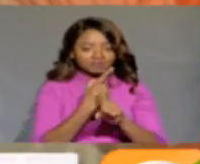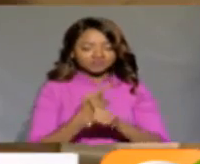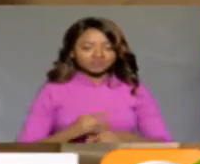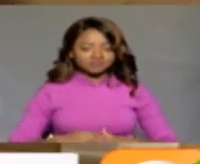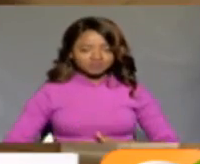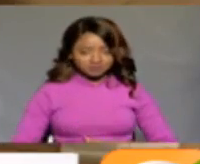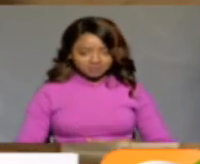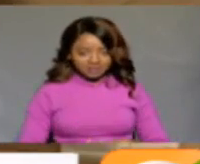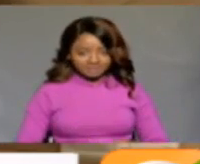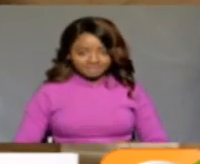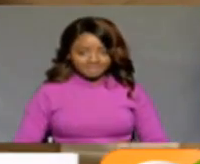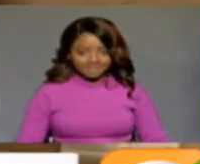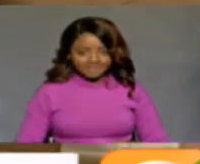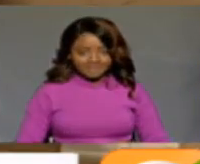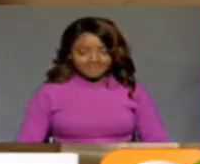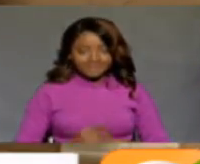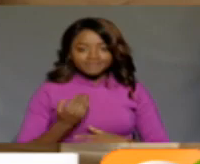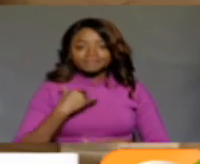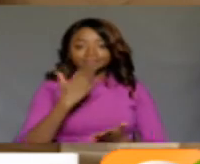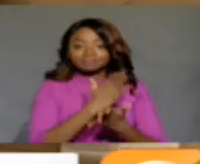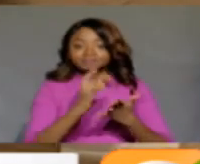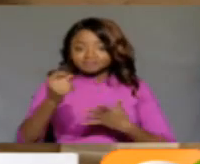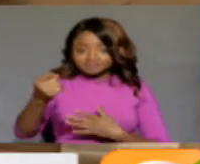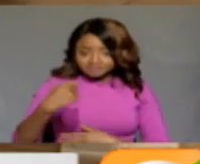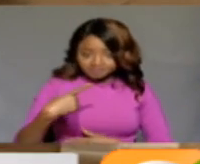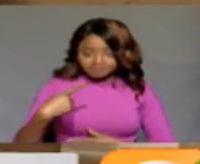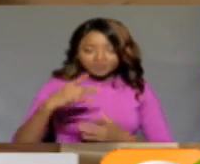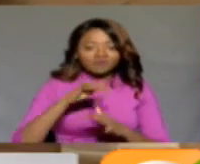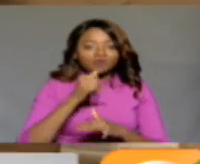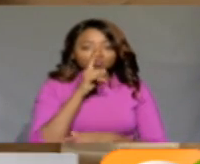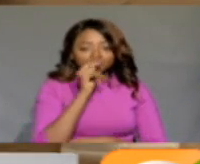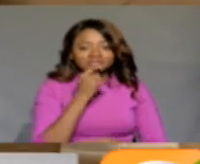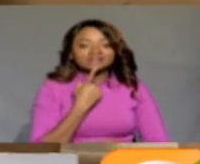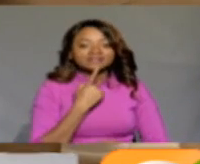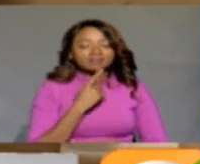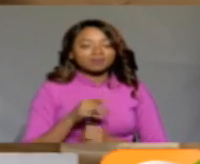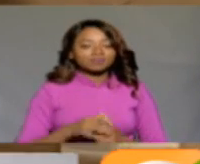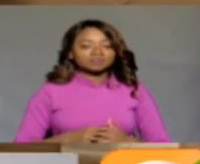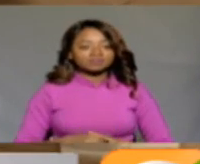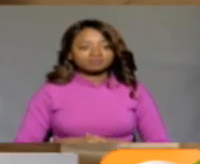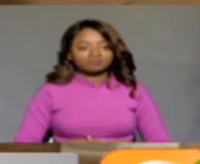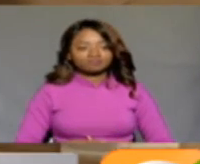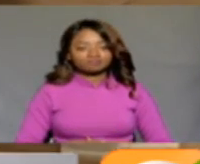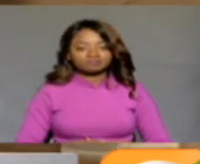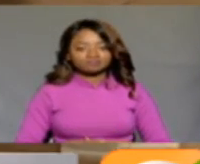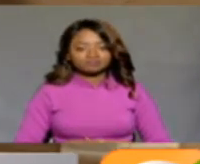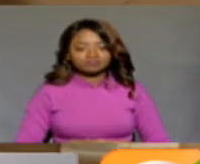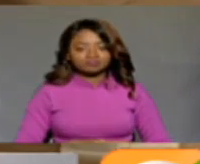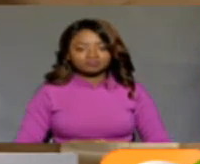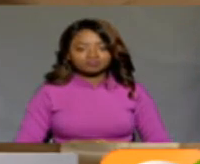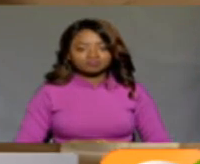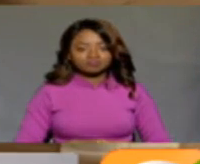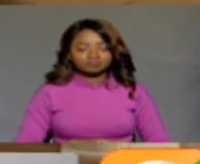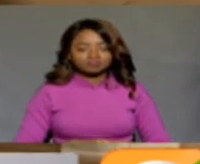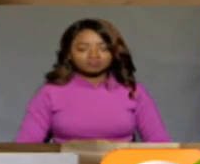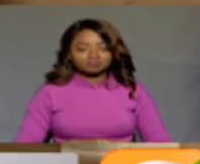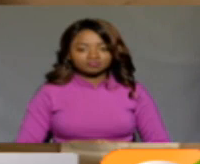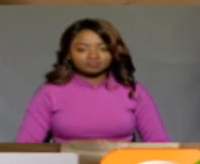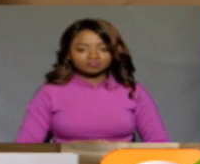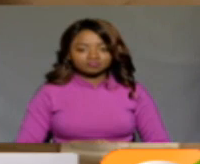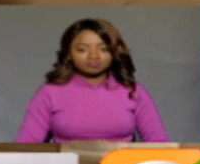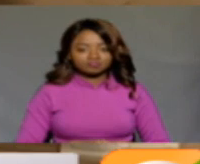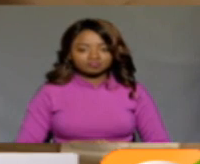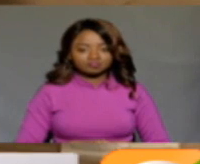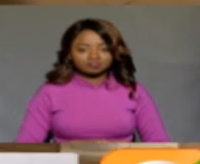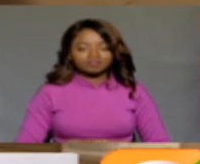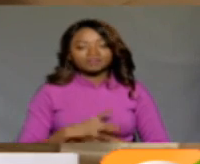Mashirima. Naam, kuna baadhi ya jumbe ambazo zimetumwa kwenye mtandao wa Twitter. Sami Adao Anyona anasema, wanasema dau la mnyonge